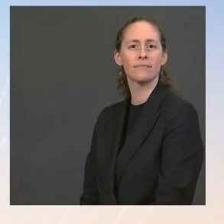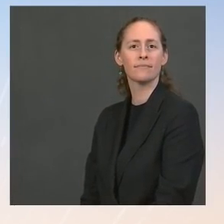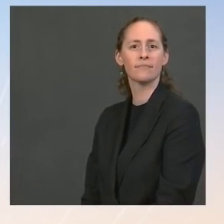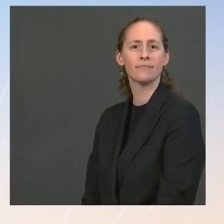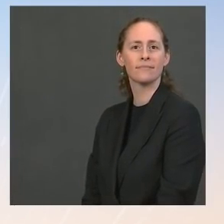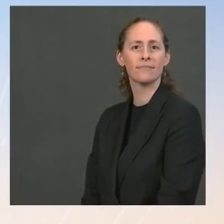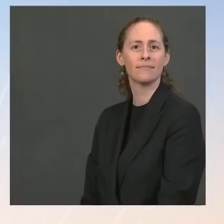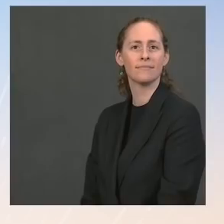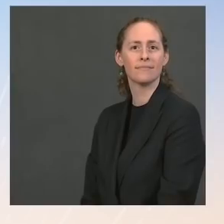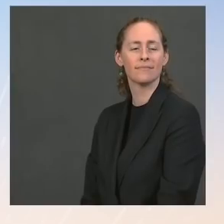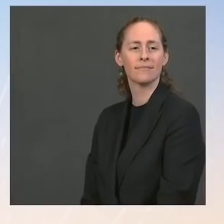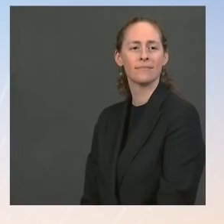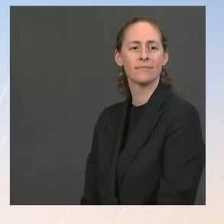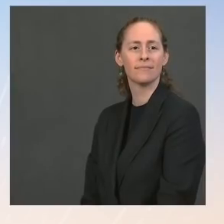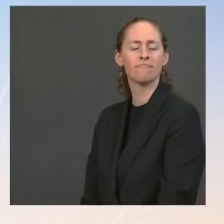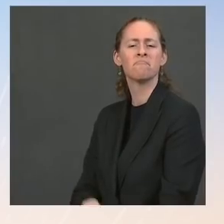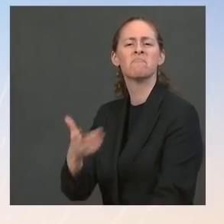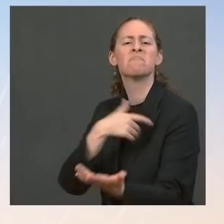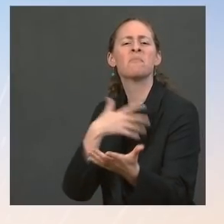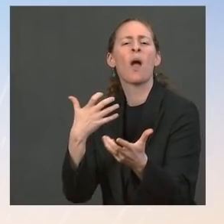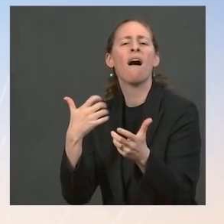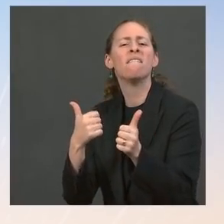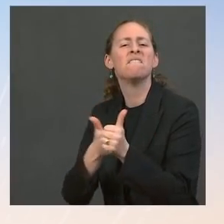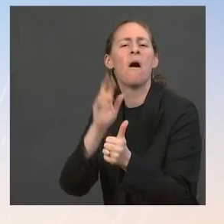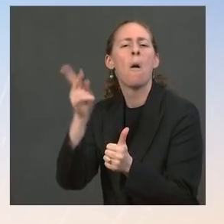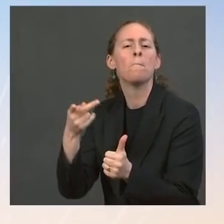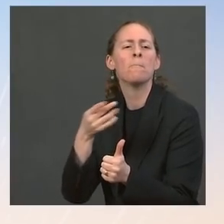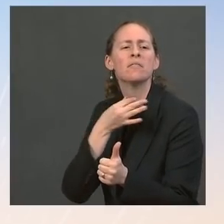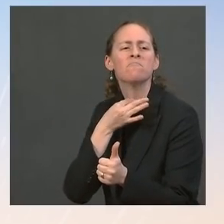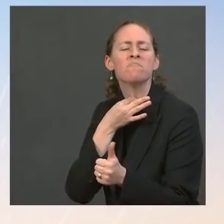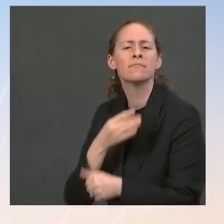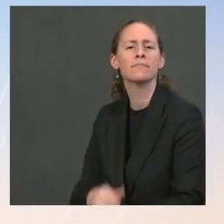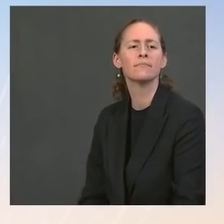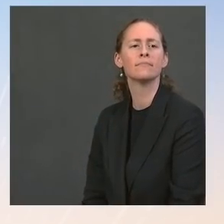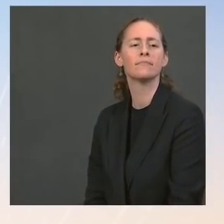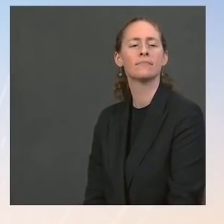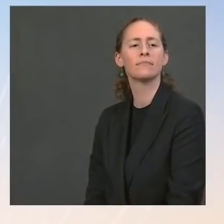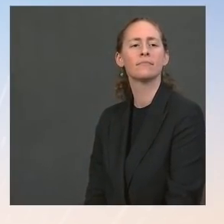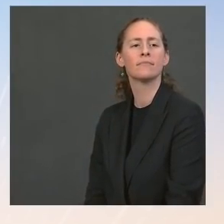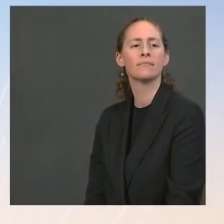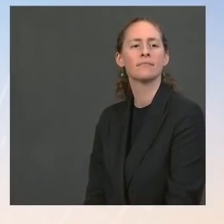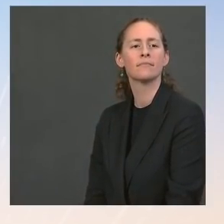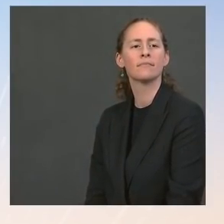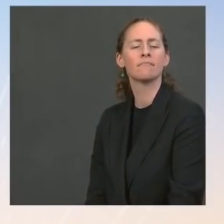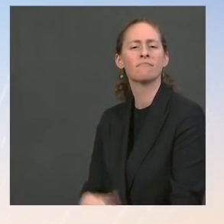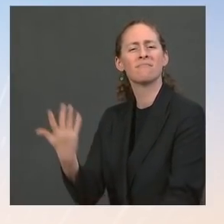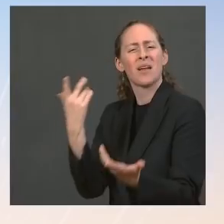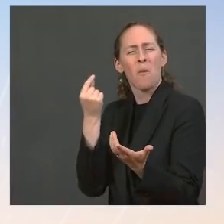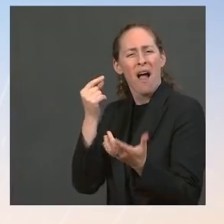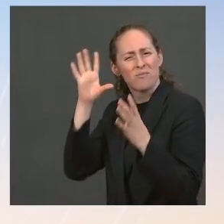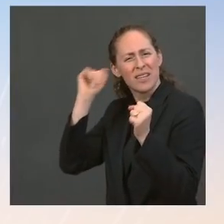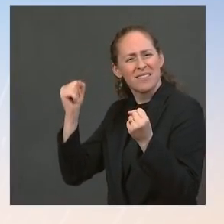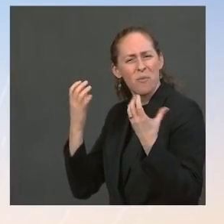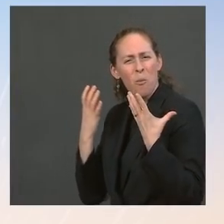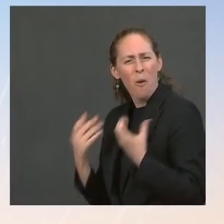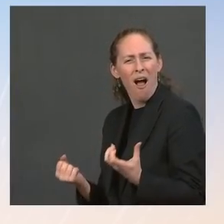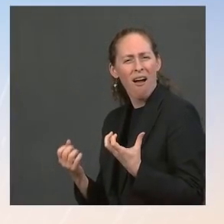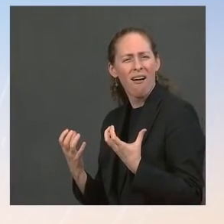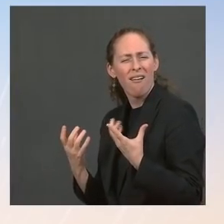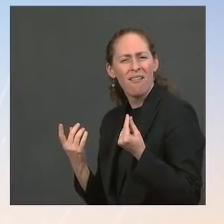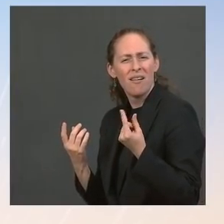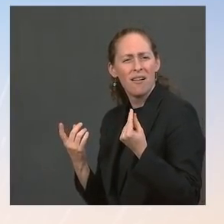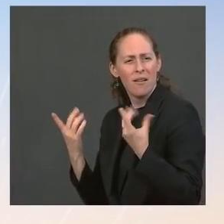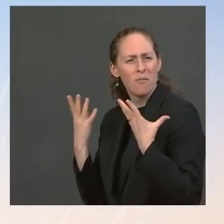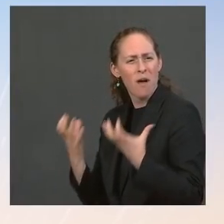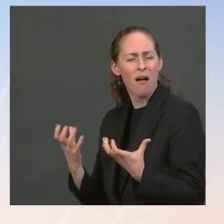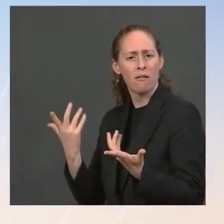Oh, sorry. To follow up a little on what Phil was asking. Yeah. What does the president want, and what is he asking members of Congress to do